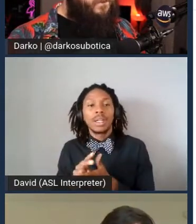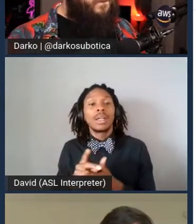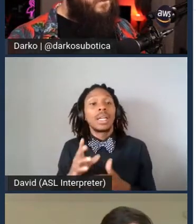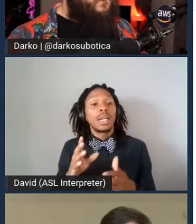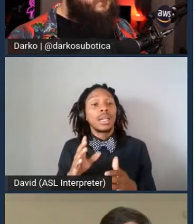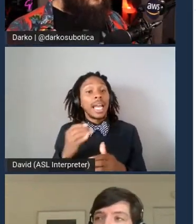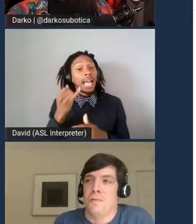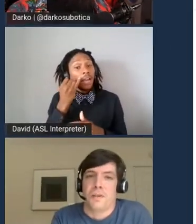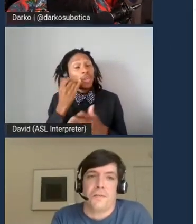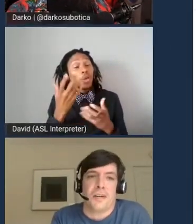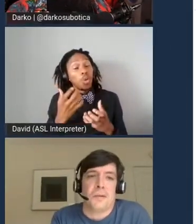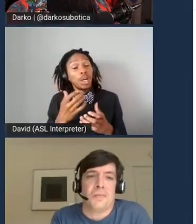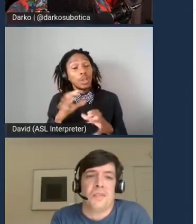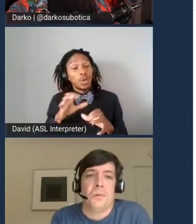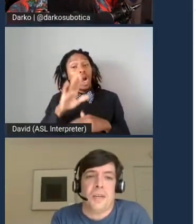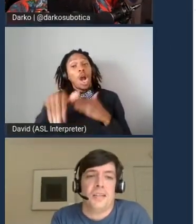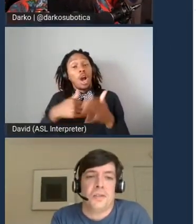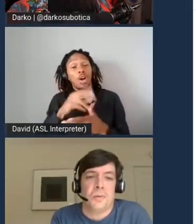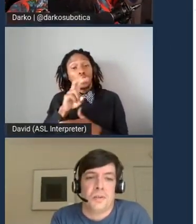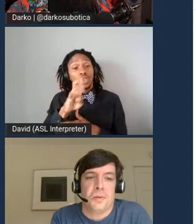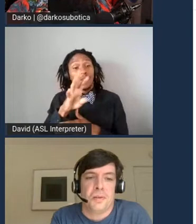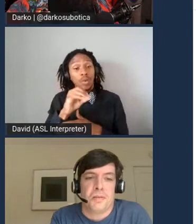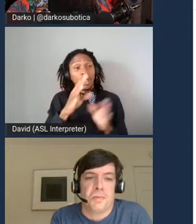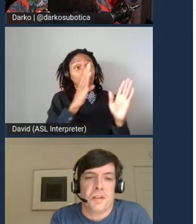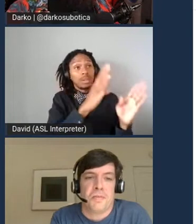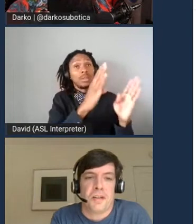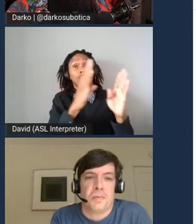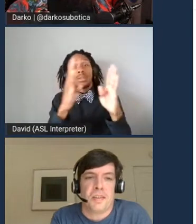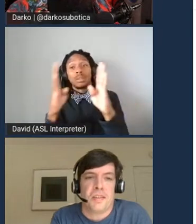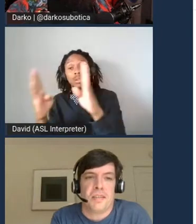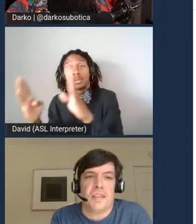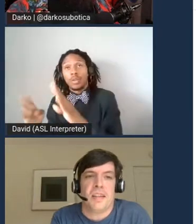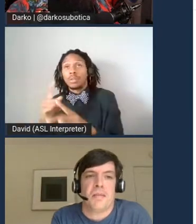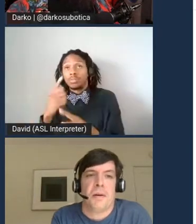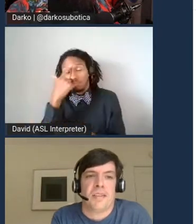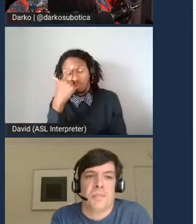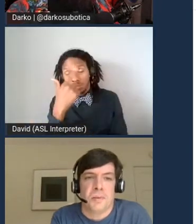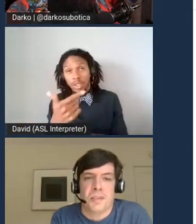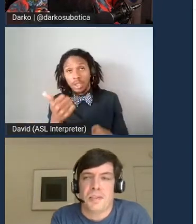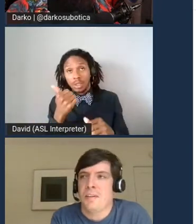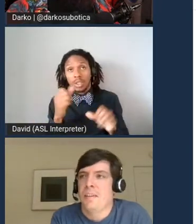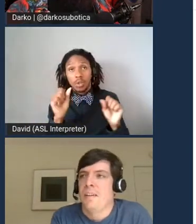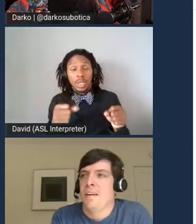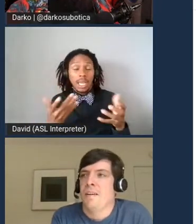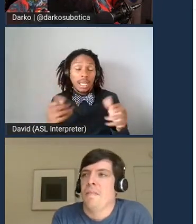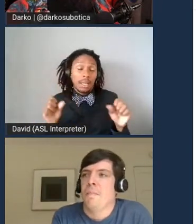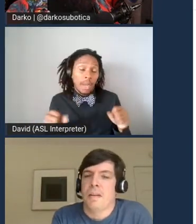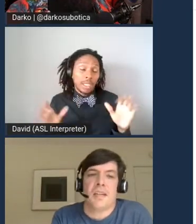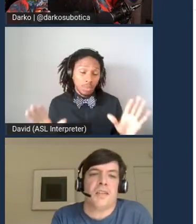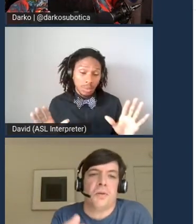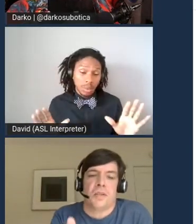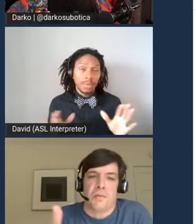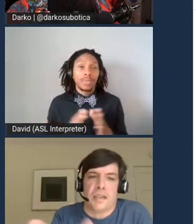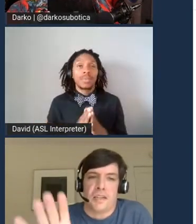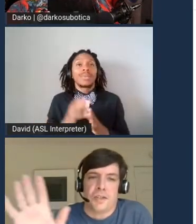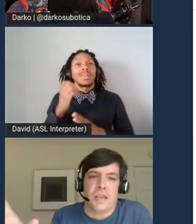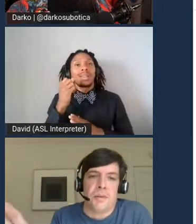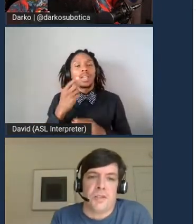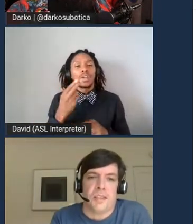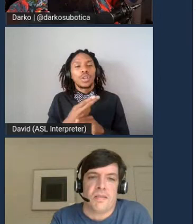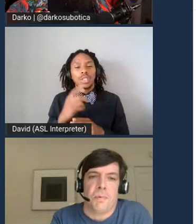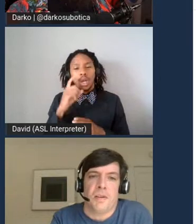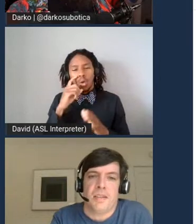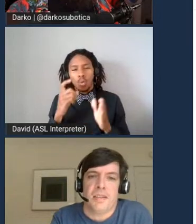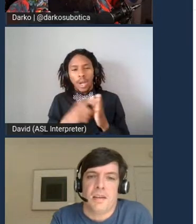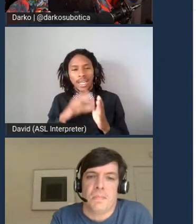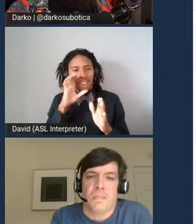you want to do all 240 frames, you can do all 240 frames. It is possible here. But it is using recognition image